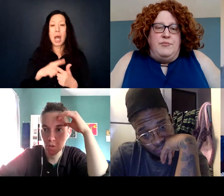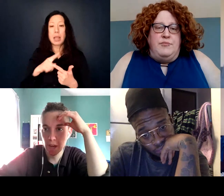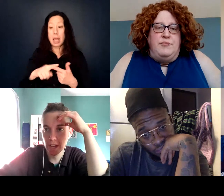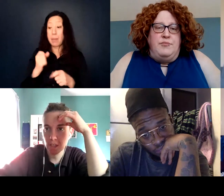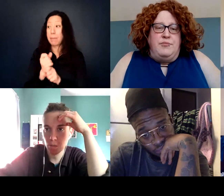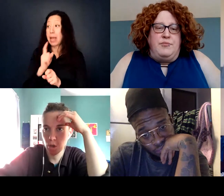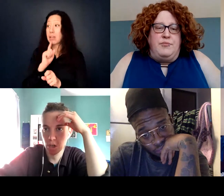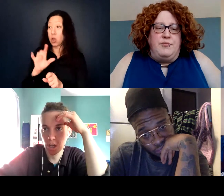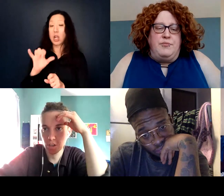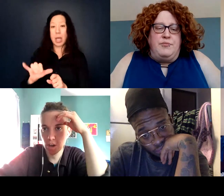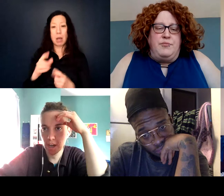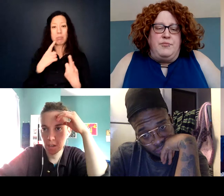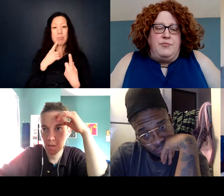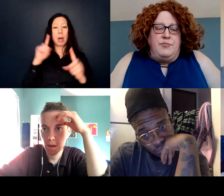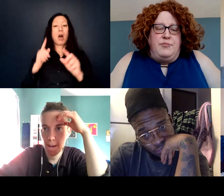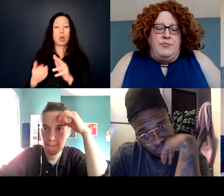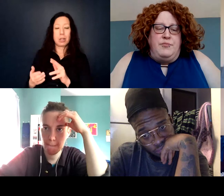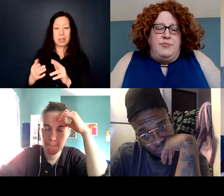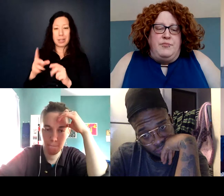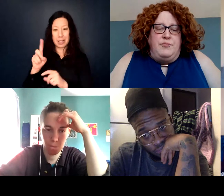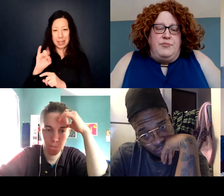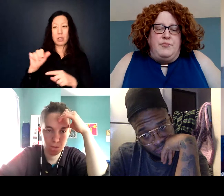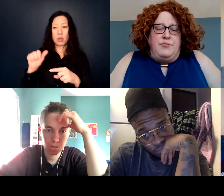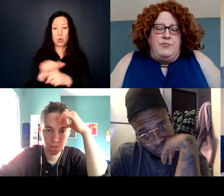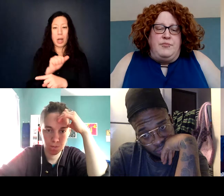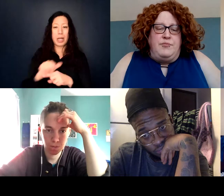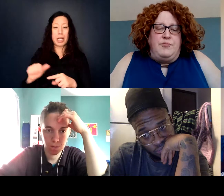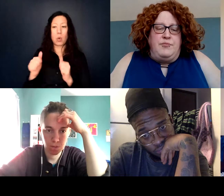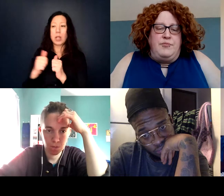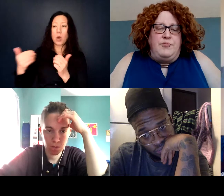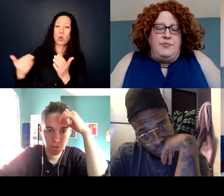new contractor once we had someone under contract?